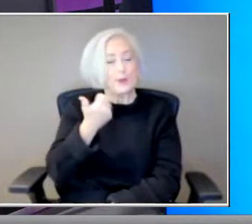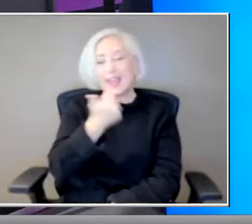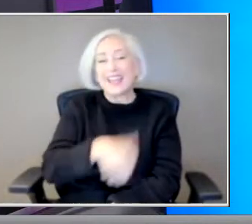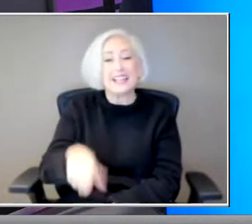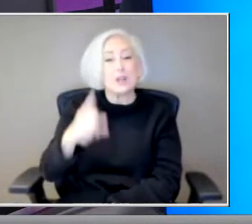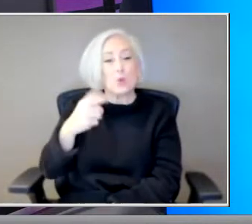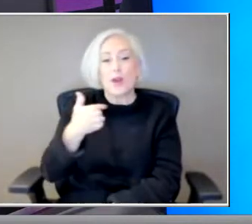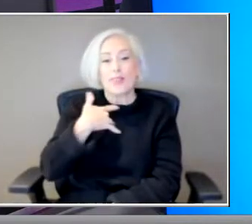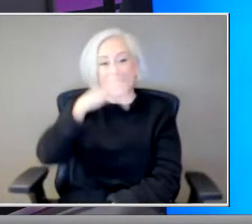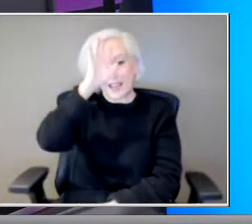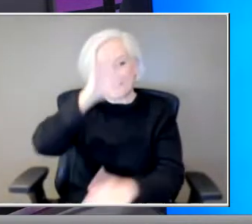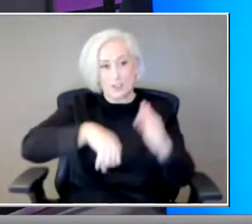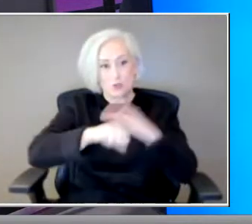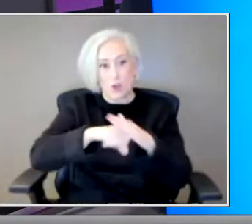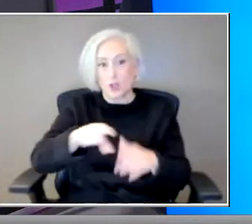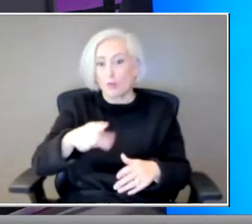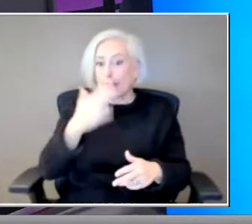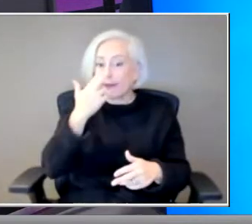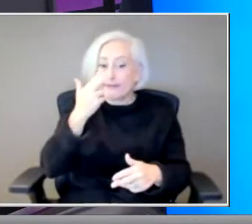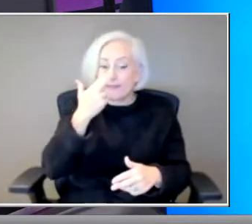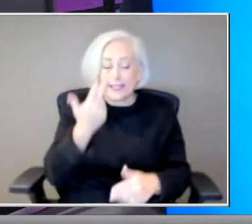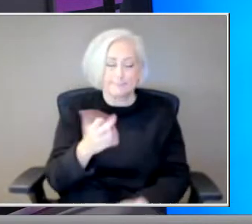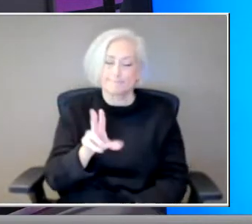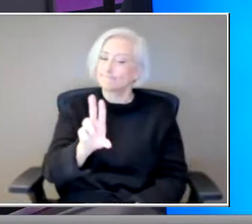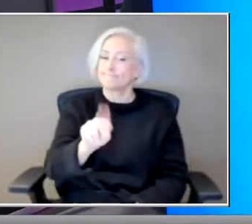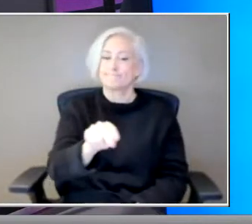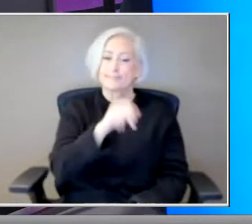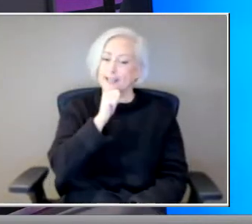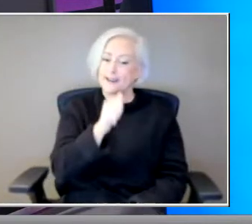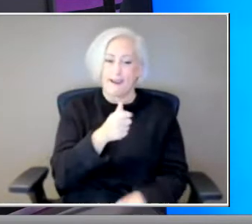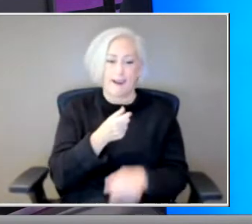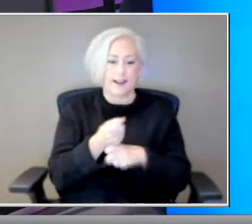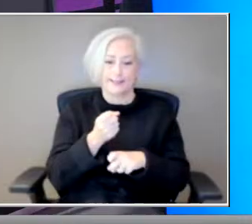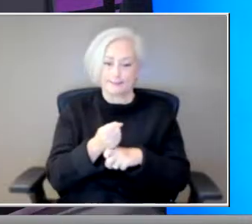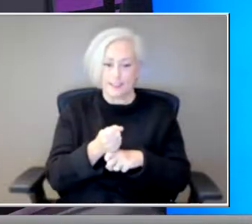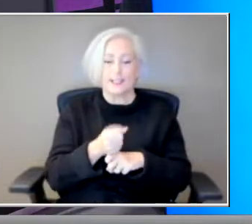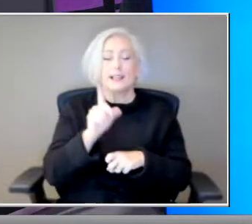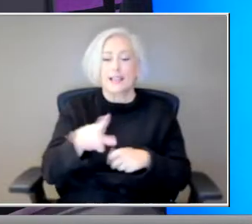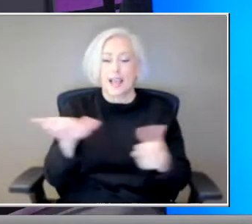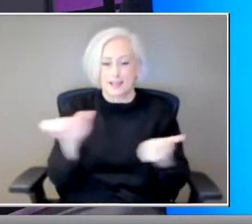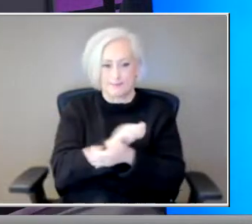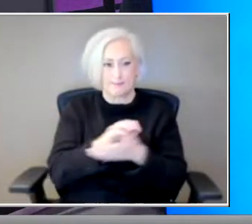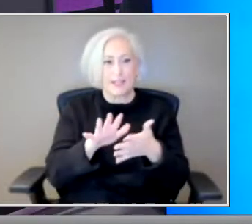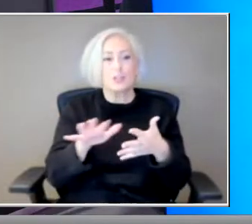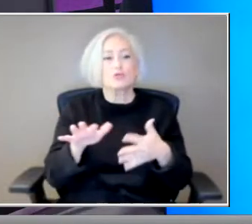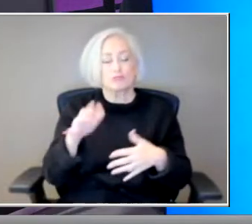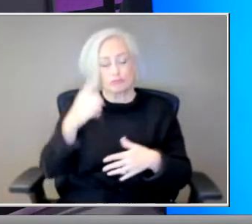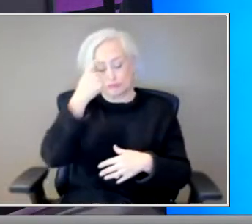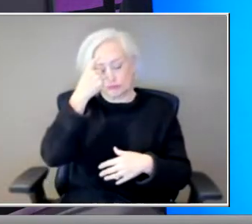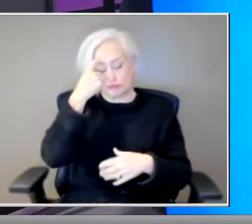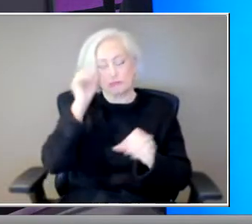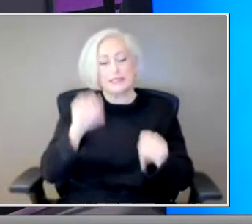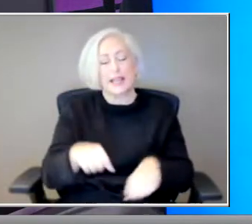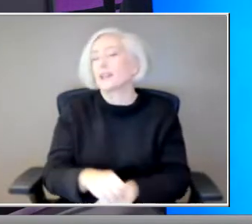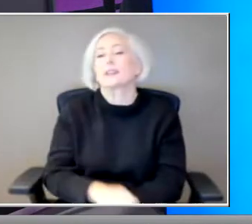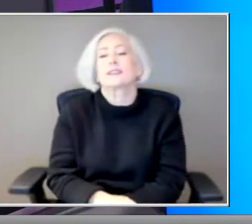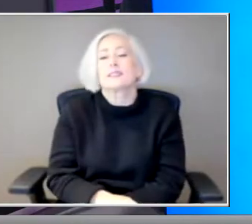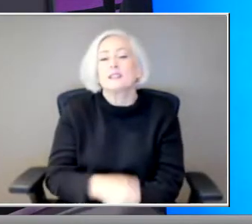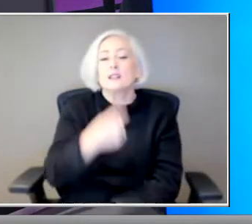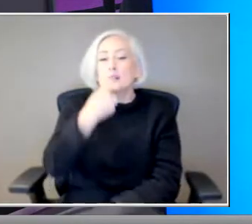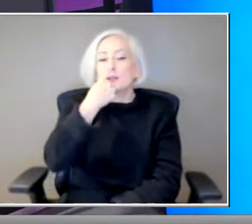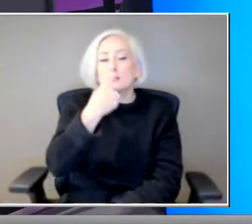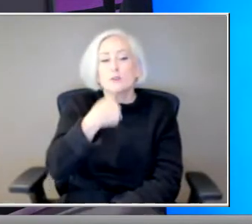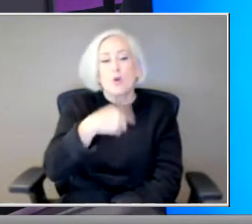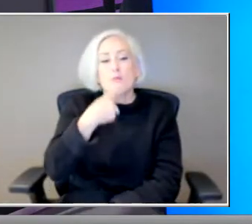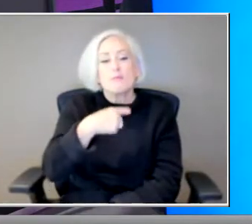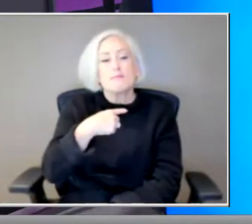think it's a joke, it ain't no joke. It can cause major damage. Yeah. Can you tell us the medications you're taking now to